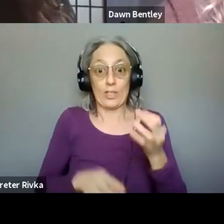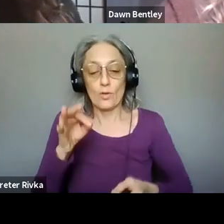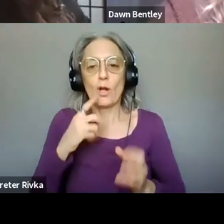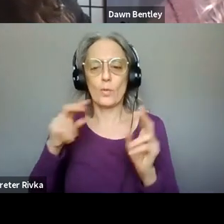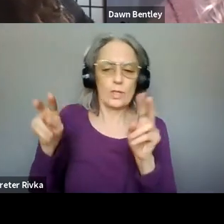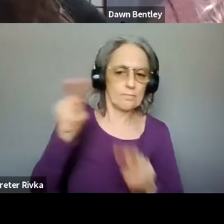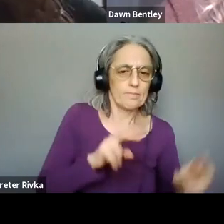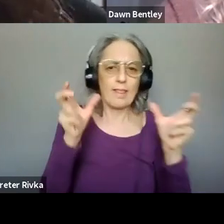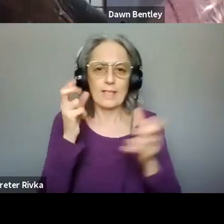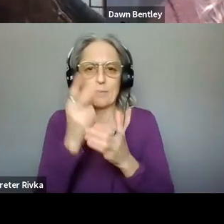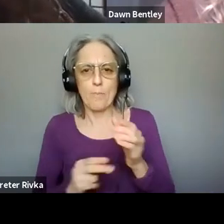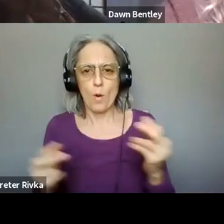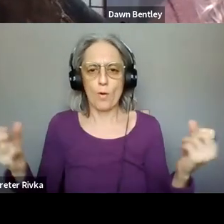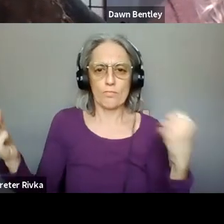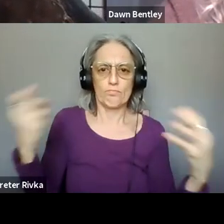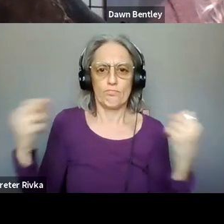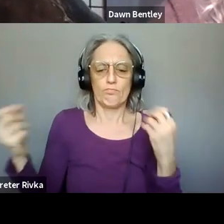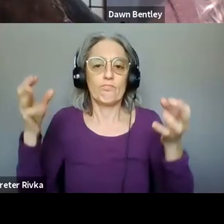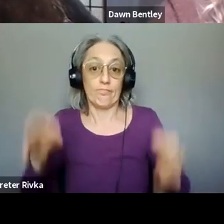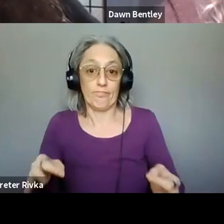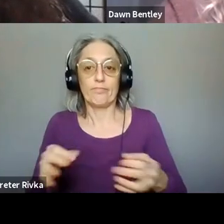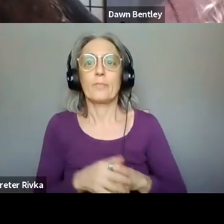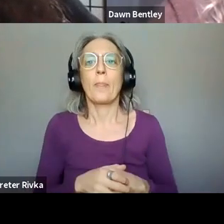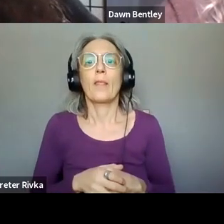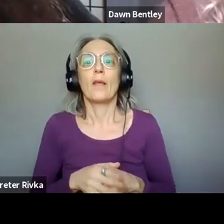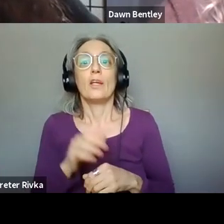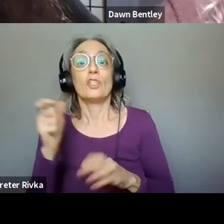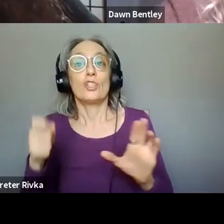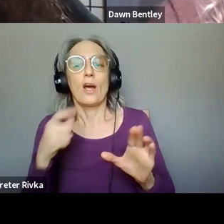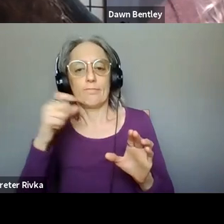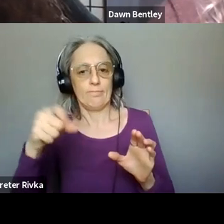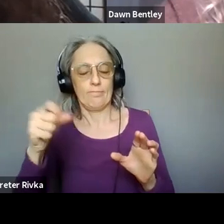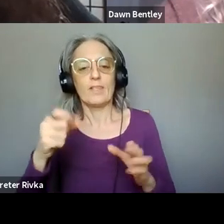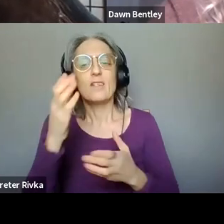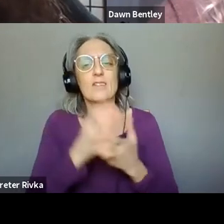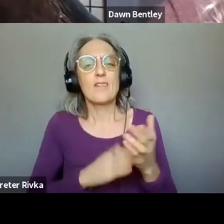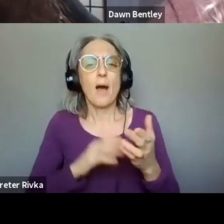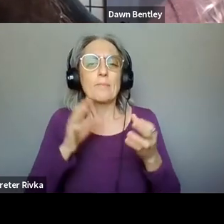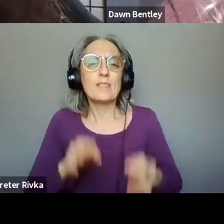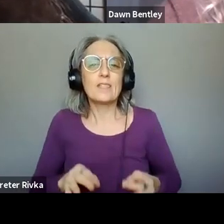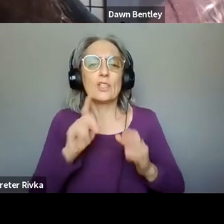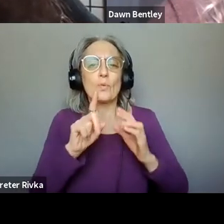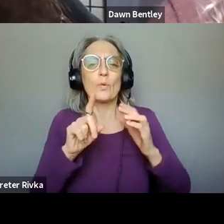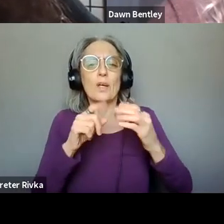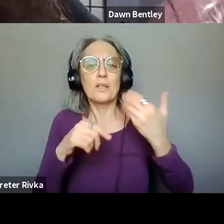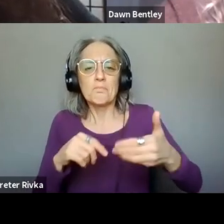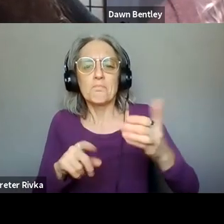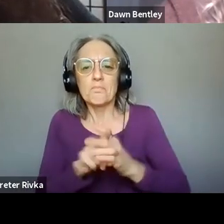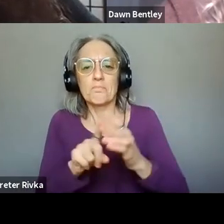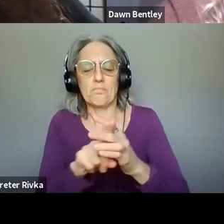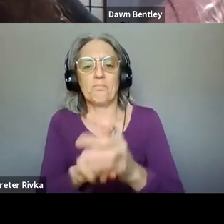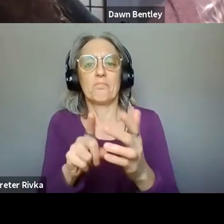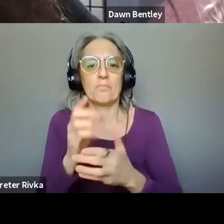we do still have some legal determinations that come down the road when there are different issues come up, and sometimes even